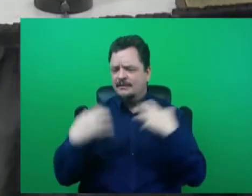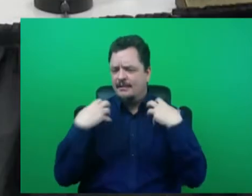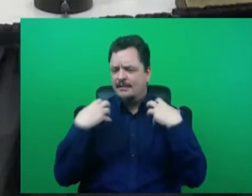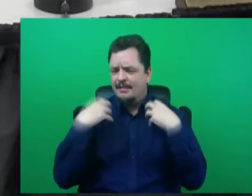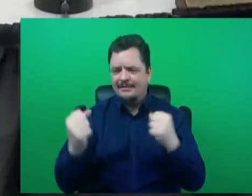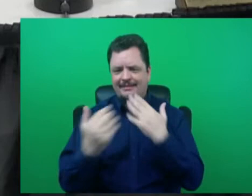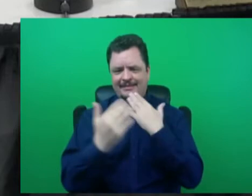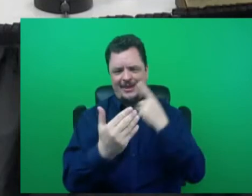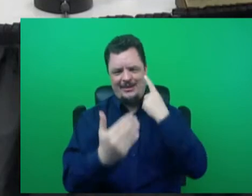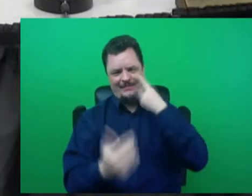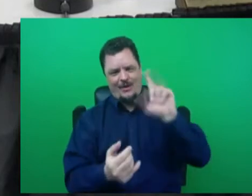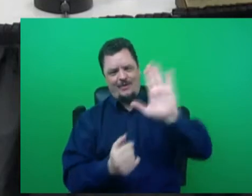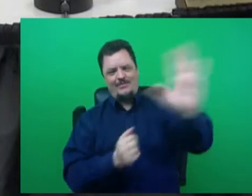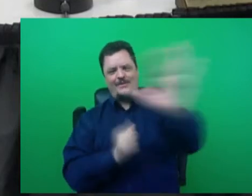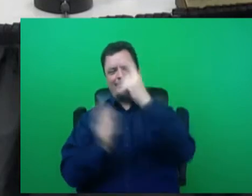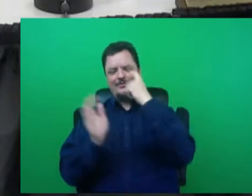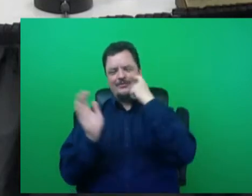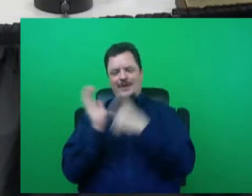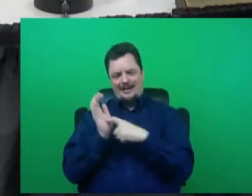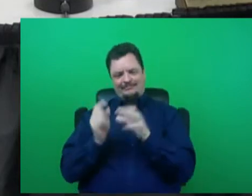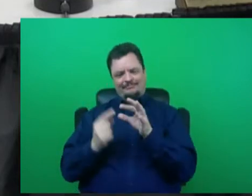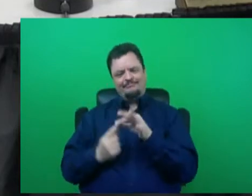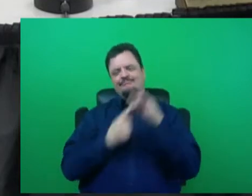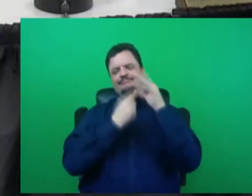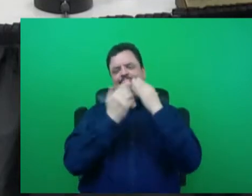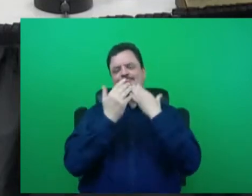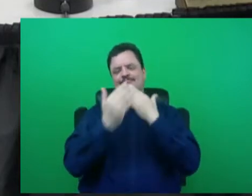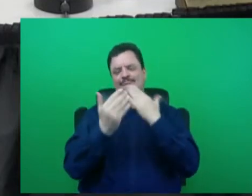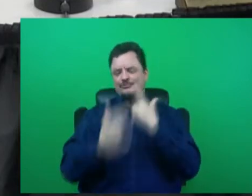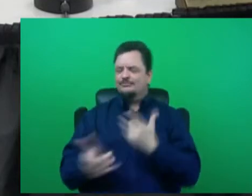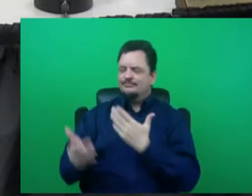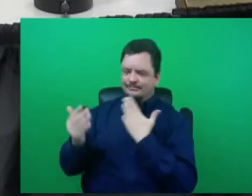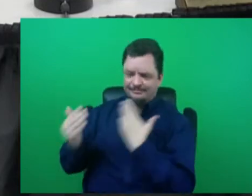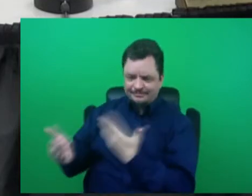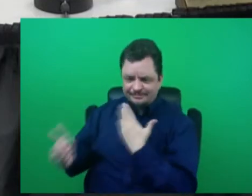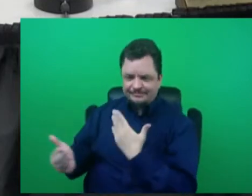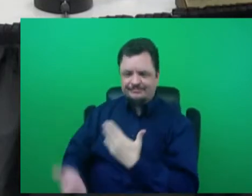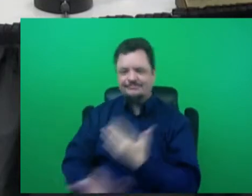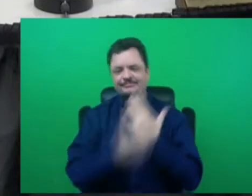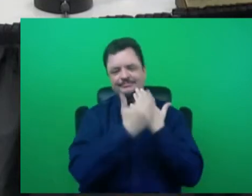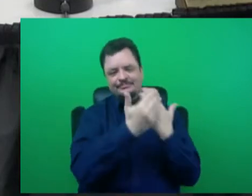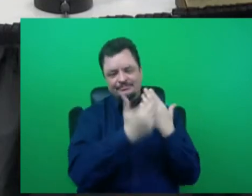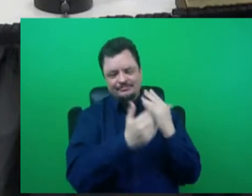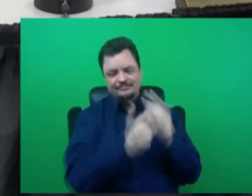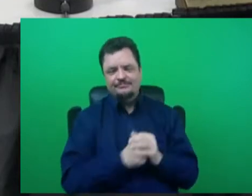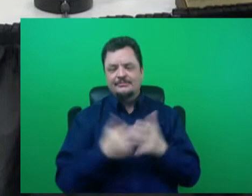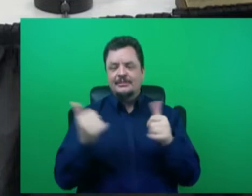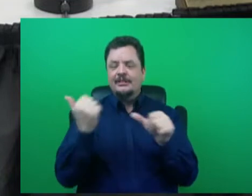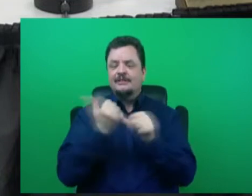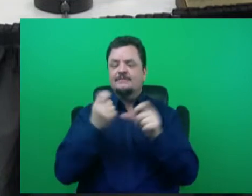Thank you, Laura. And I'd like our Deputy Director, Deanne Ryberg, to come up, please.